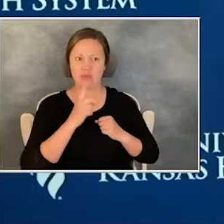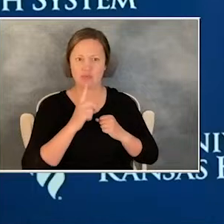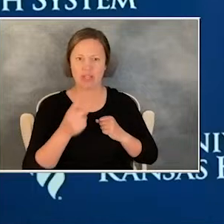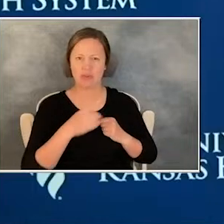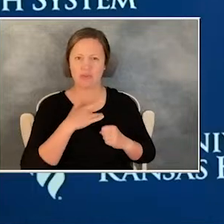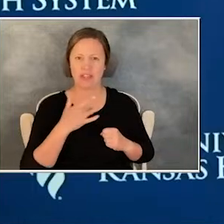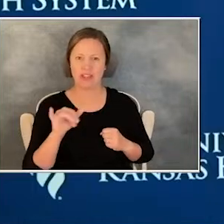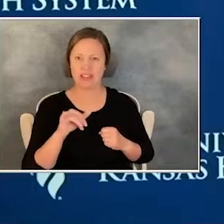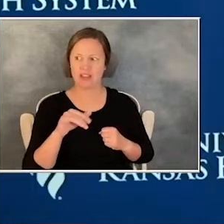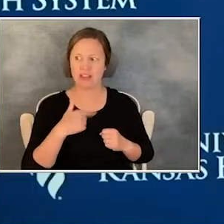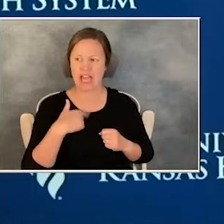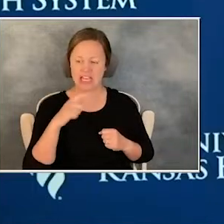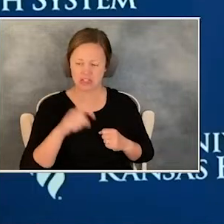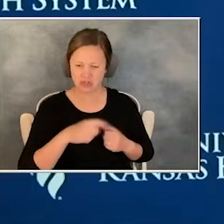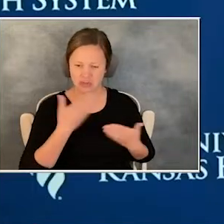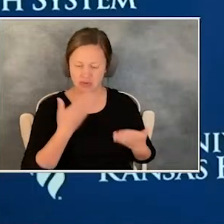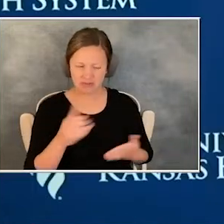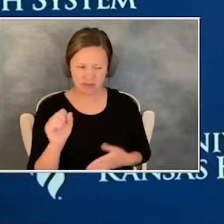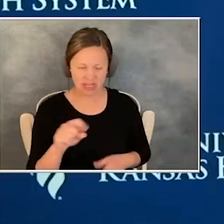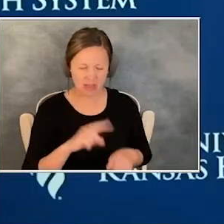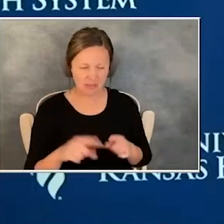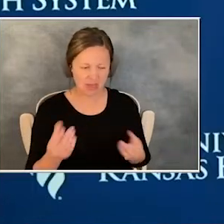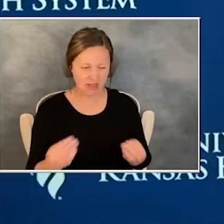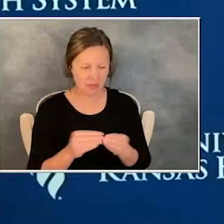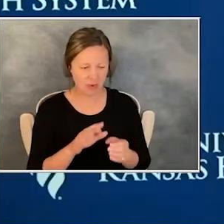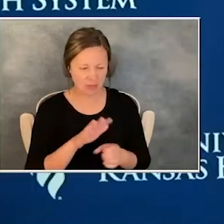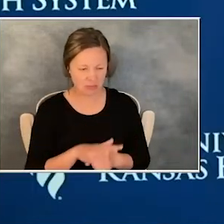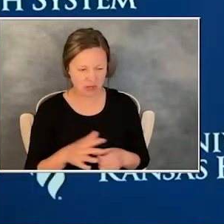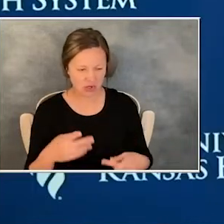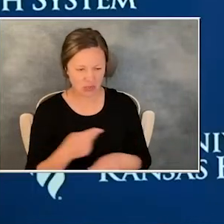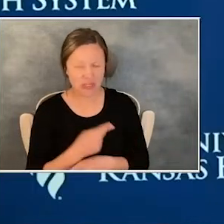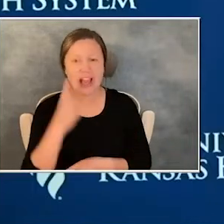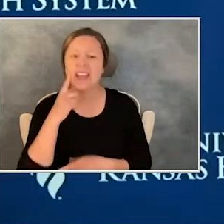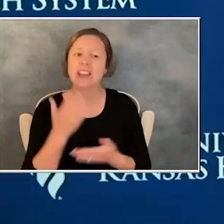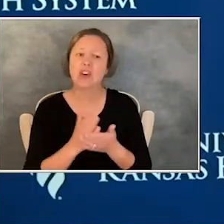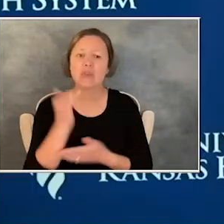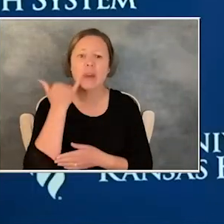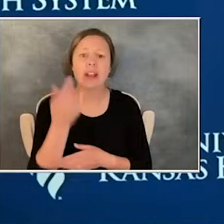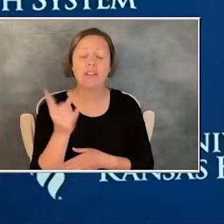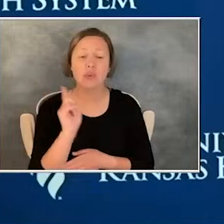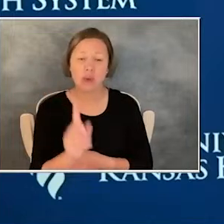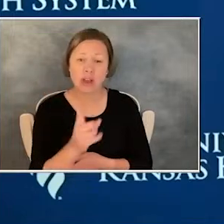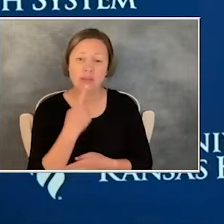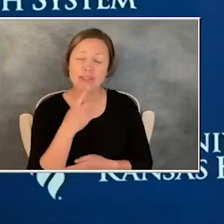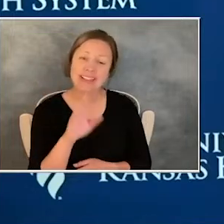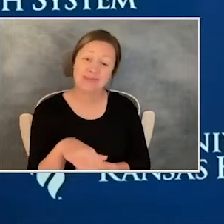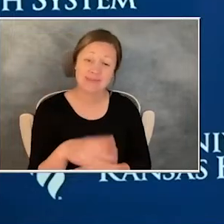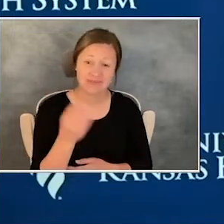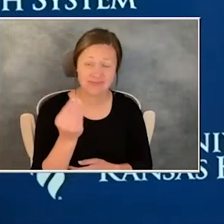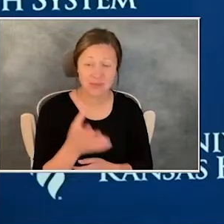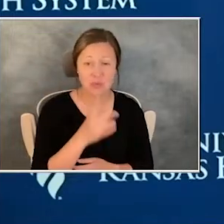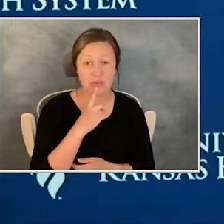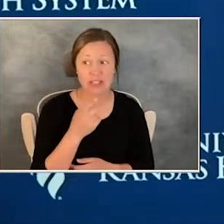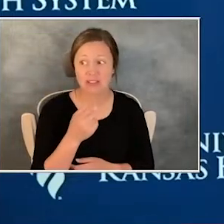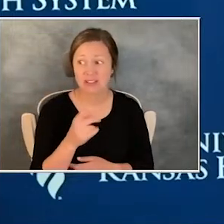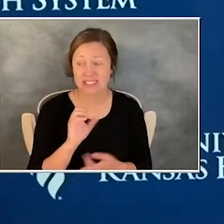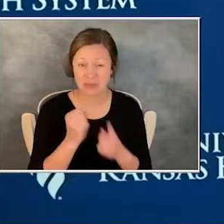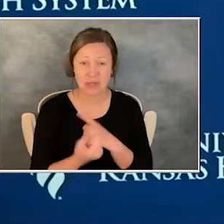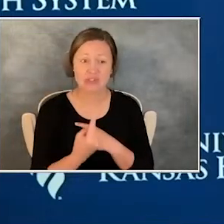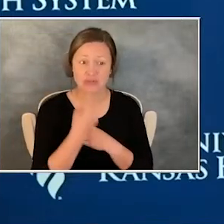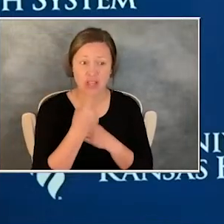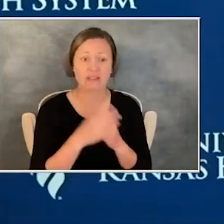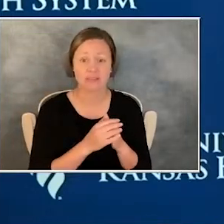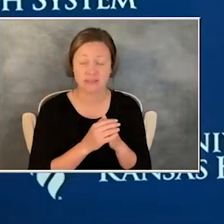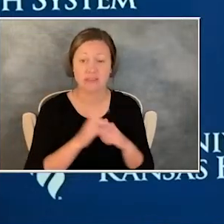It just puts that more intense pressure when I think it's okay if you walk up to someone and say, gosh, this sucks. Of course you miss them. It's